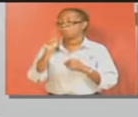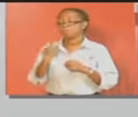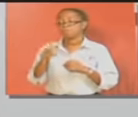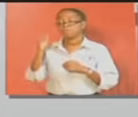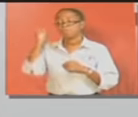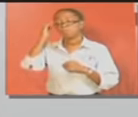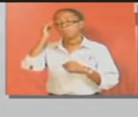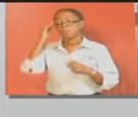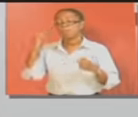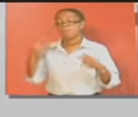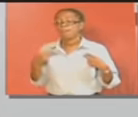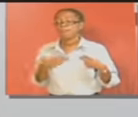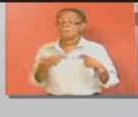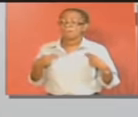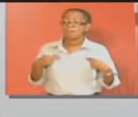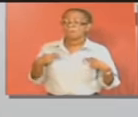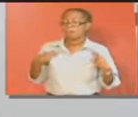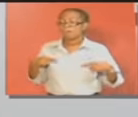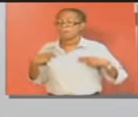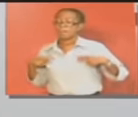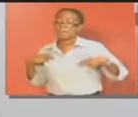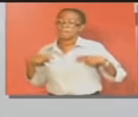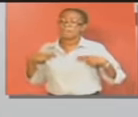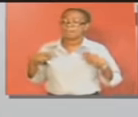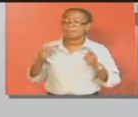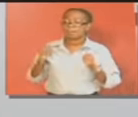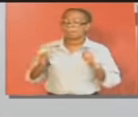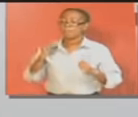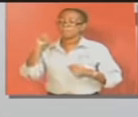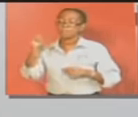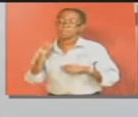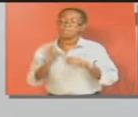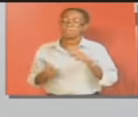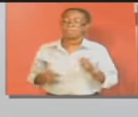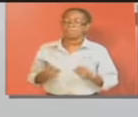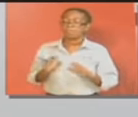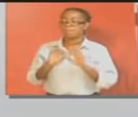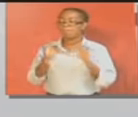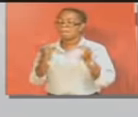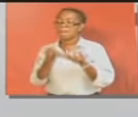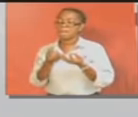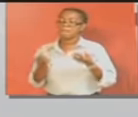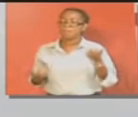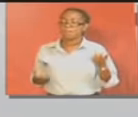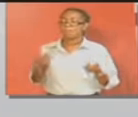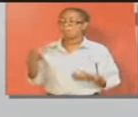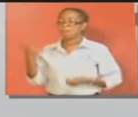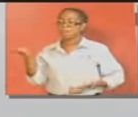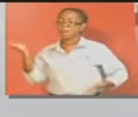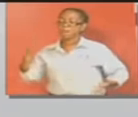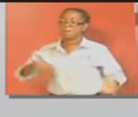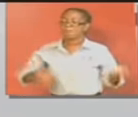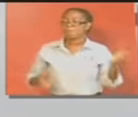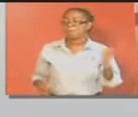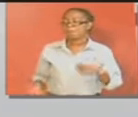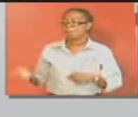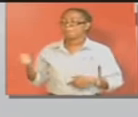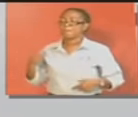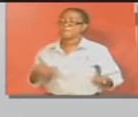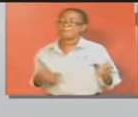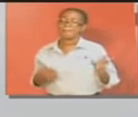holidays in Trinidad and Tobago are really a time for gathering with family and with friends. And even as we move into